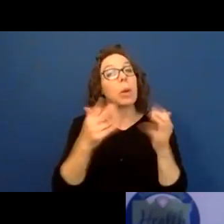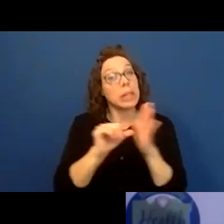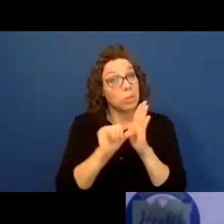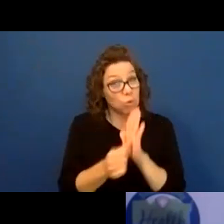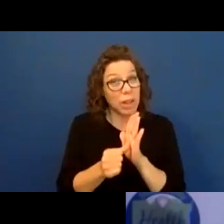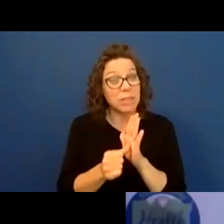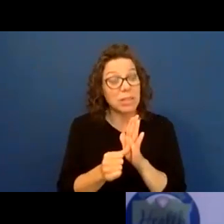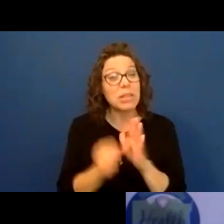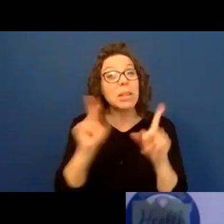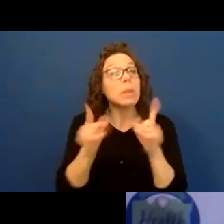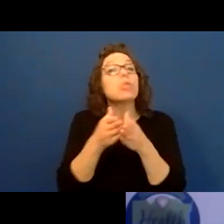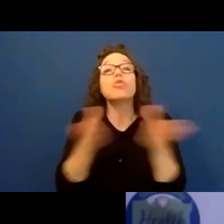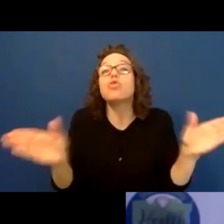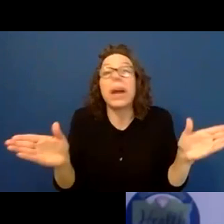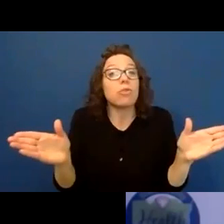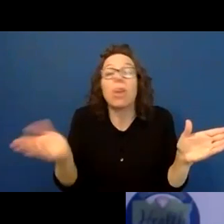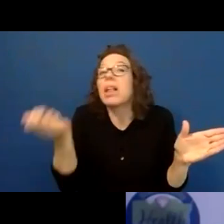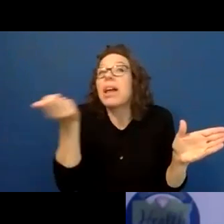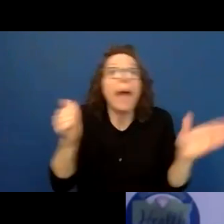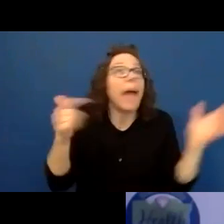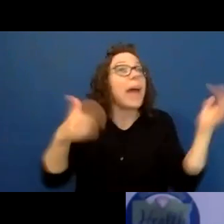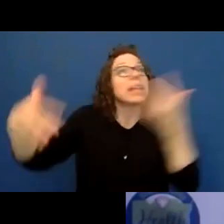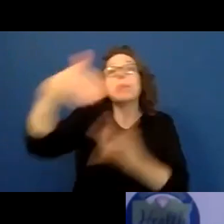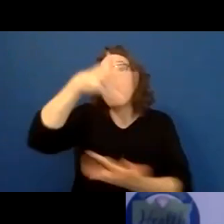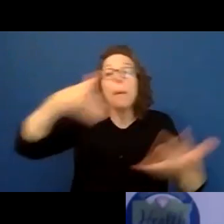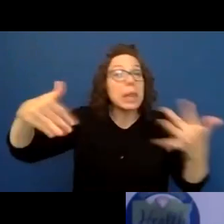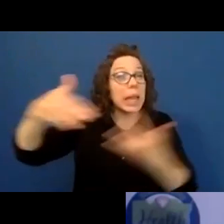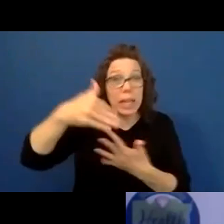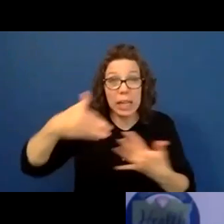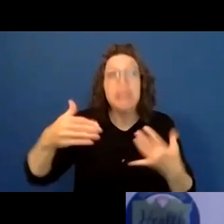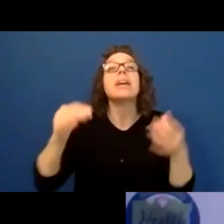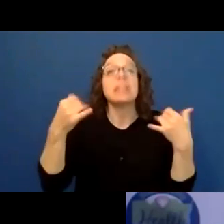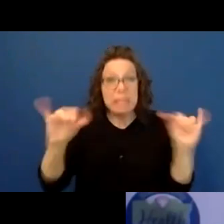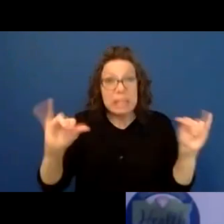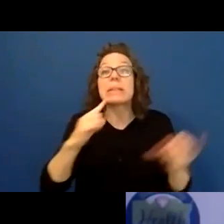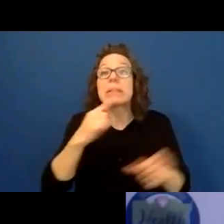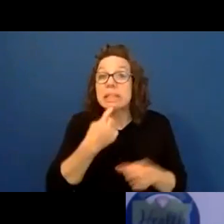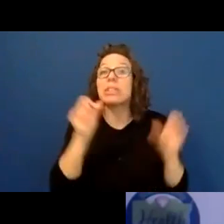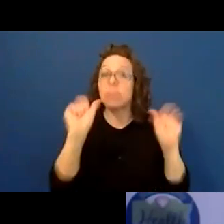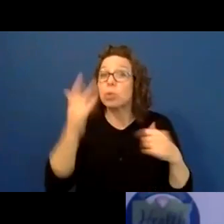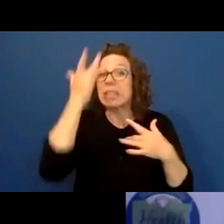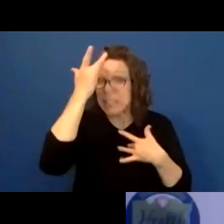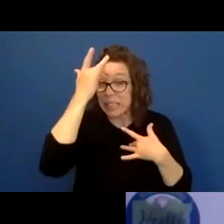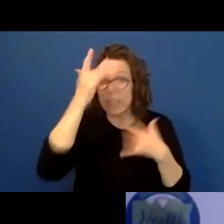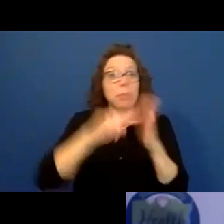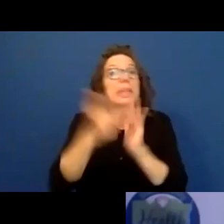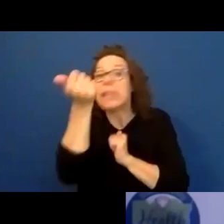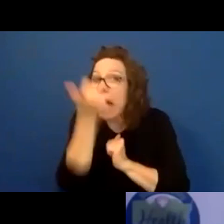people in the general public should not get complacent and that they should take those precautions to keep themselves safe every